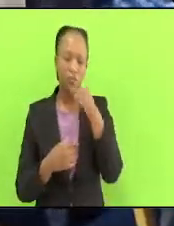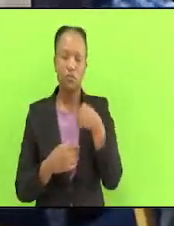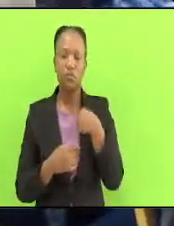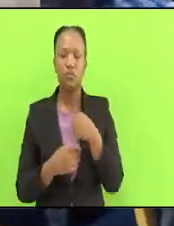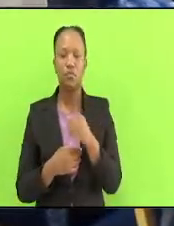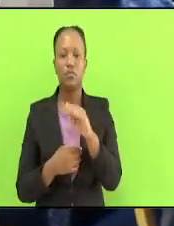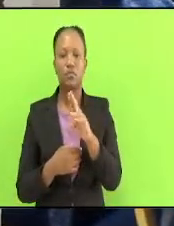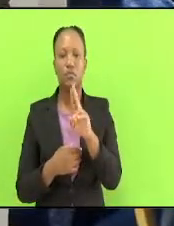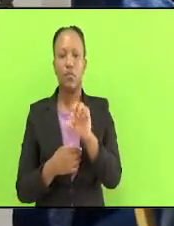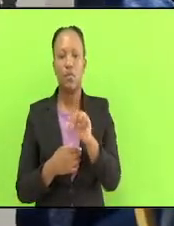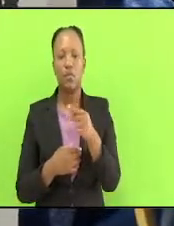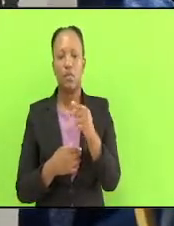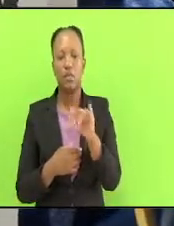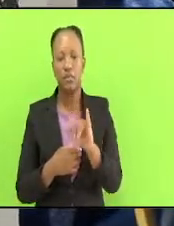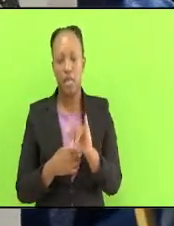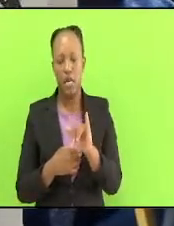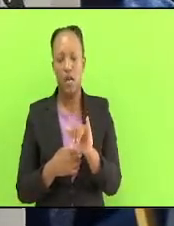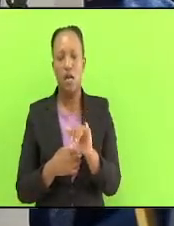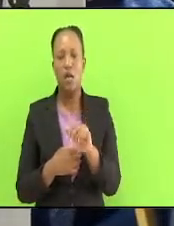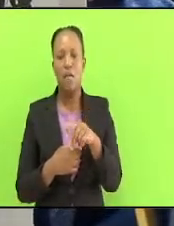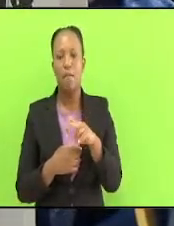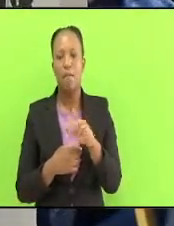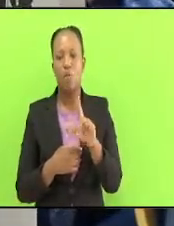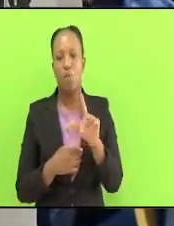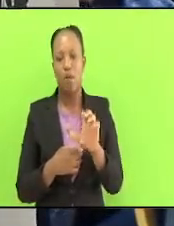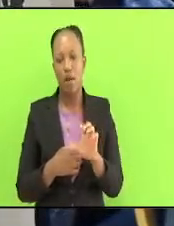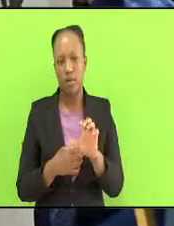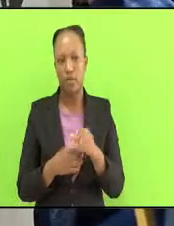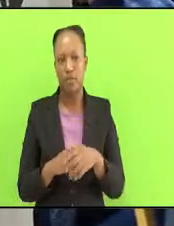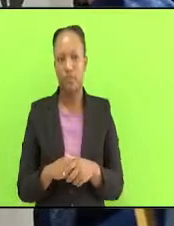then my name is Bushipule.